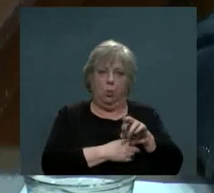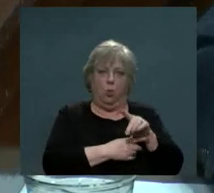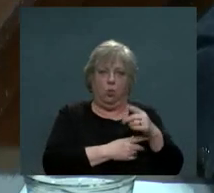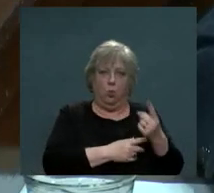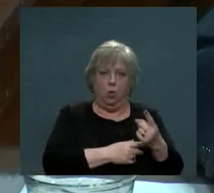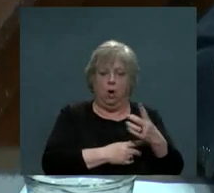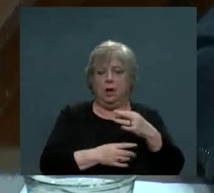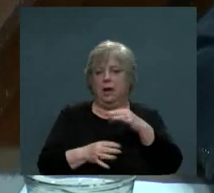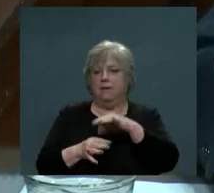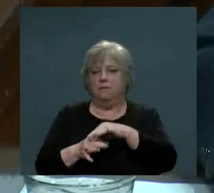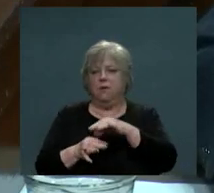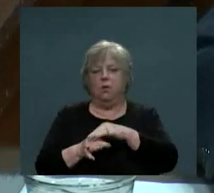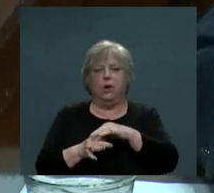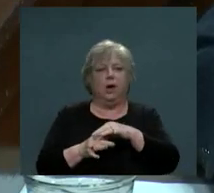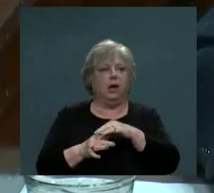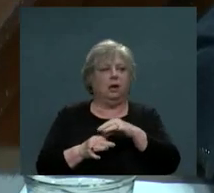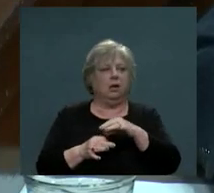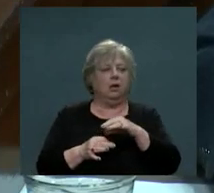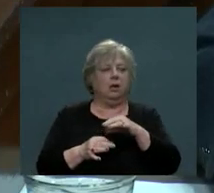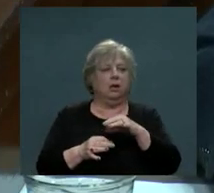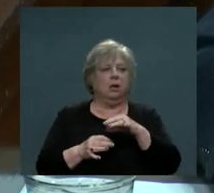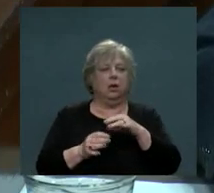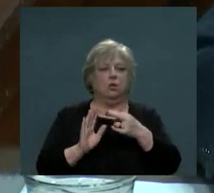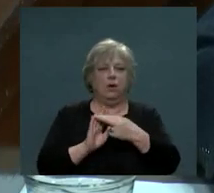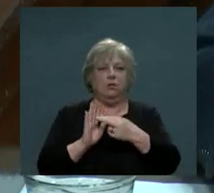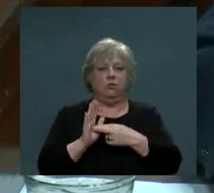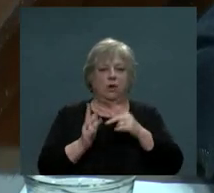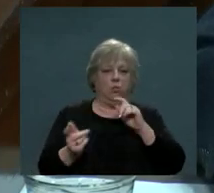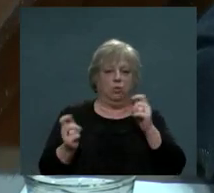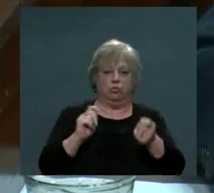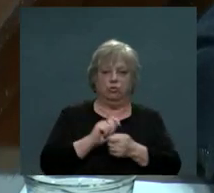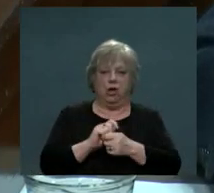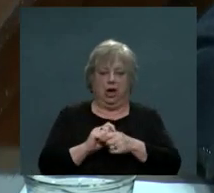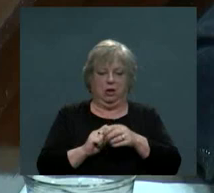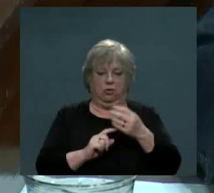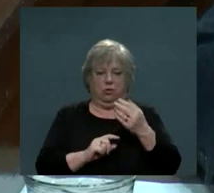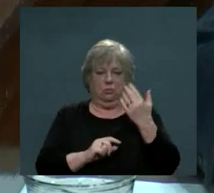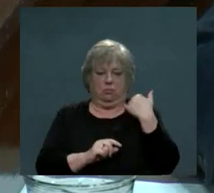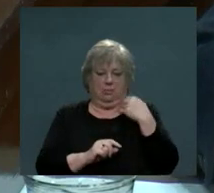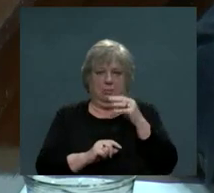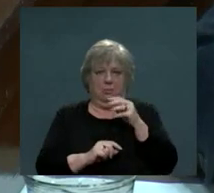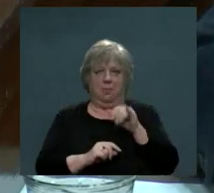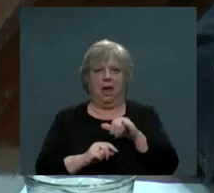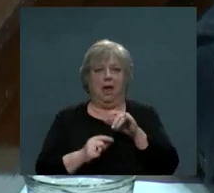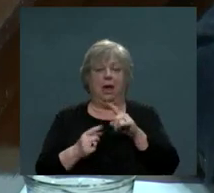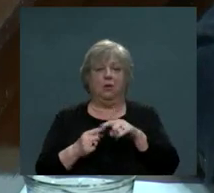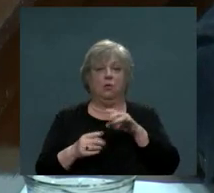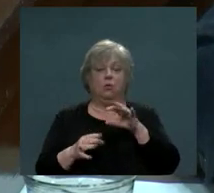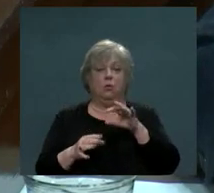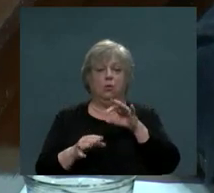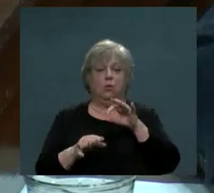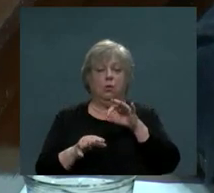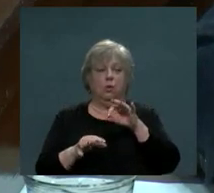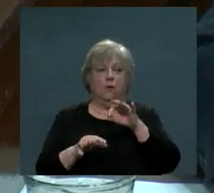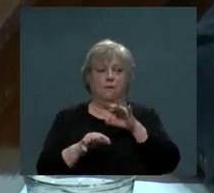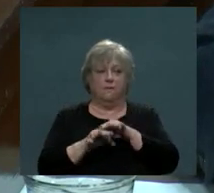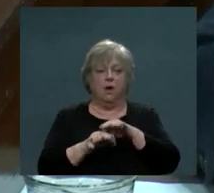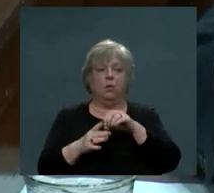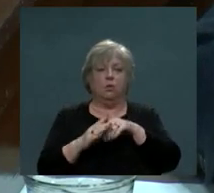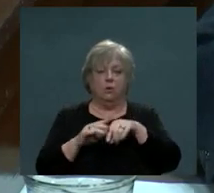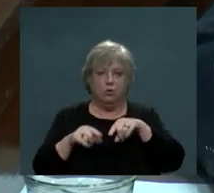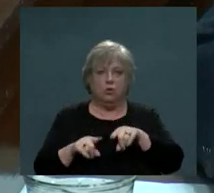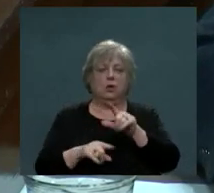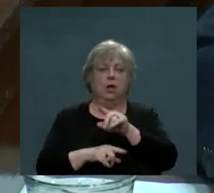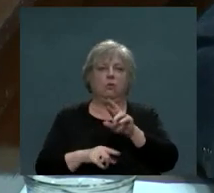registration for the individual was changed in May of this year in order to vote in Little Rock during